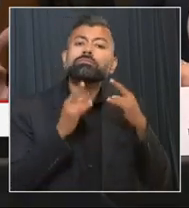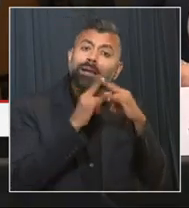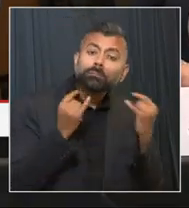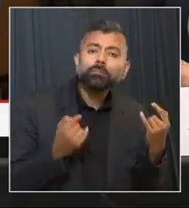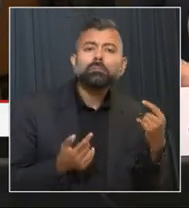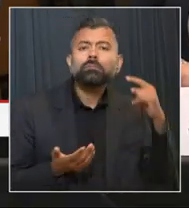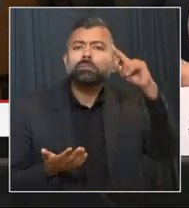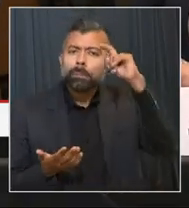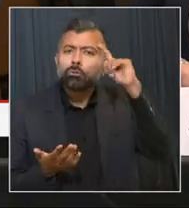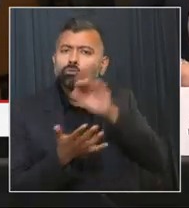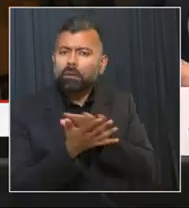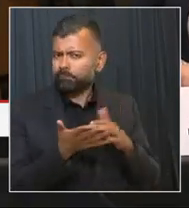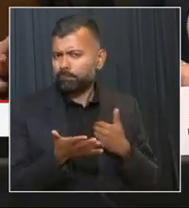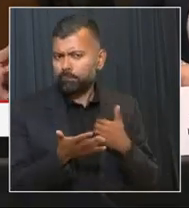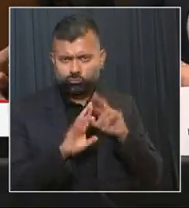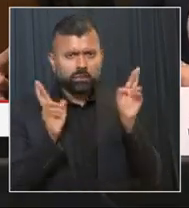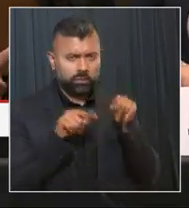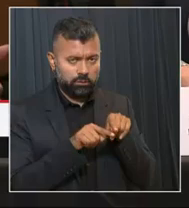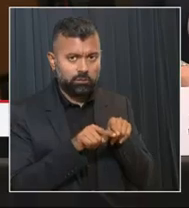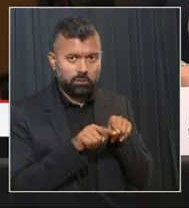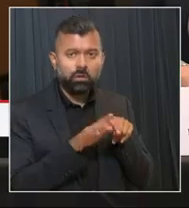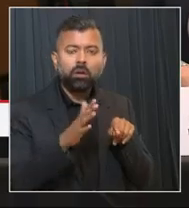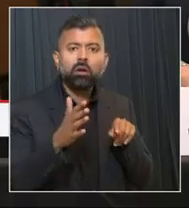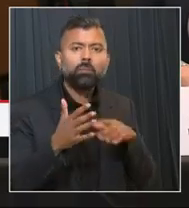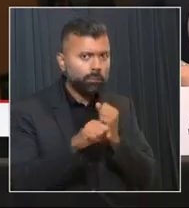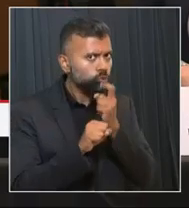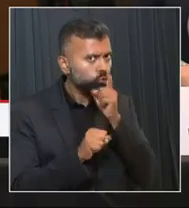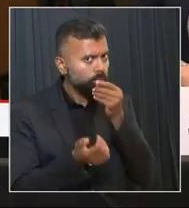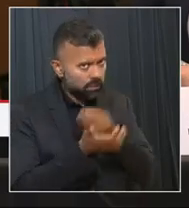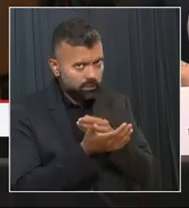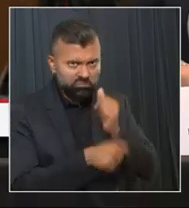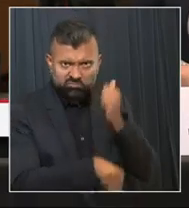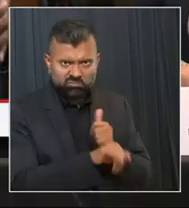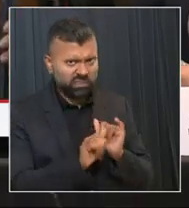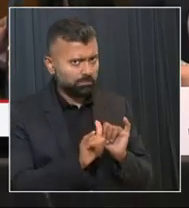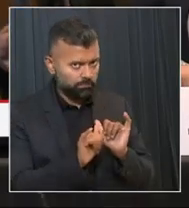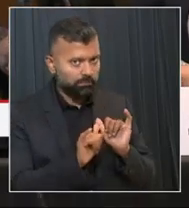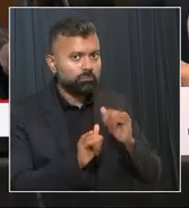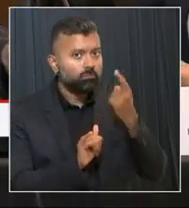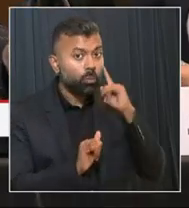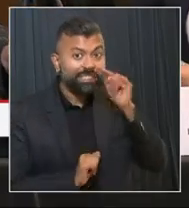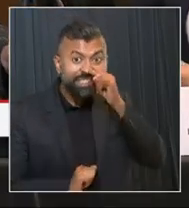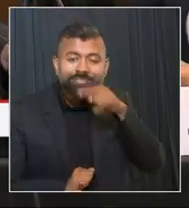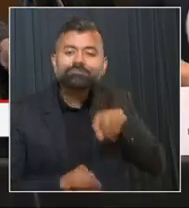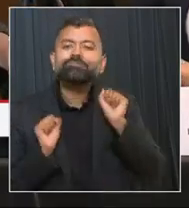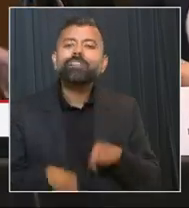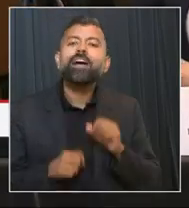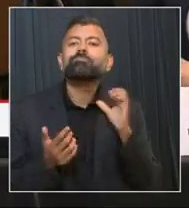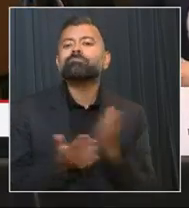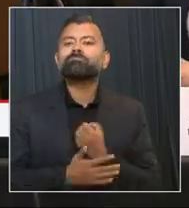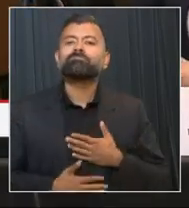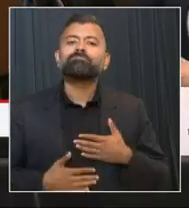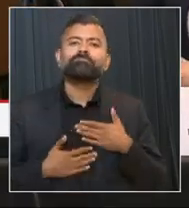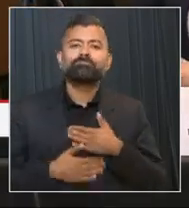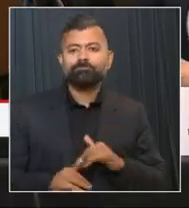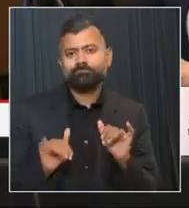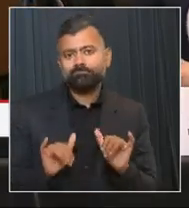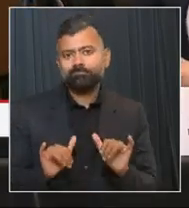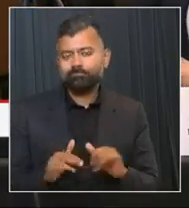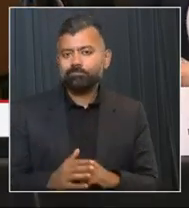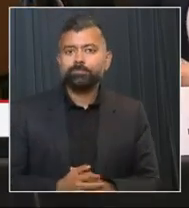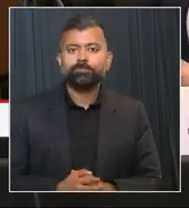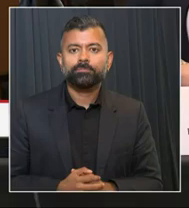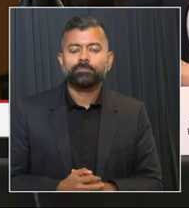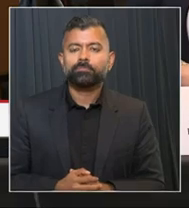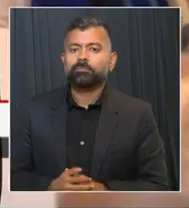programming that we need to keep our kids engaged. I got 2 more questions, y'all, real quick.